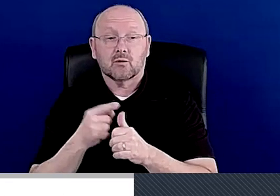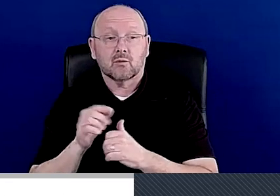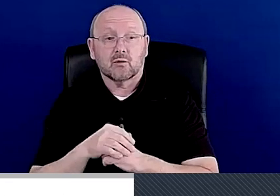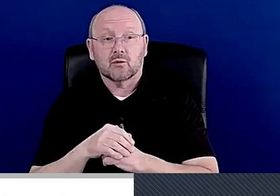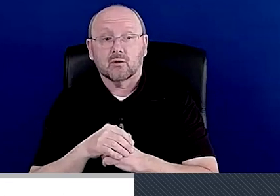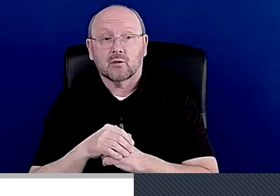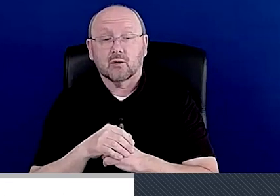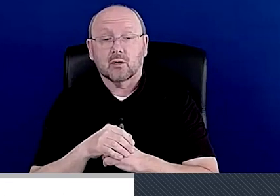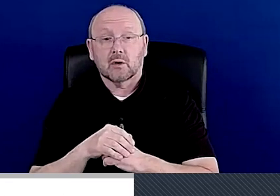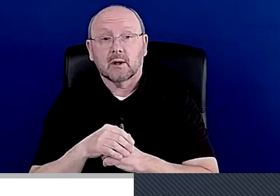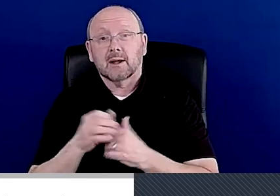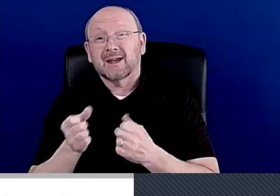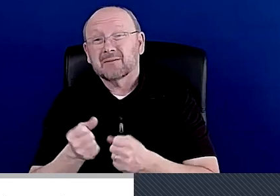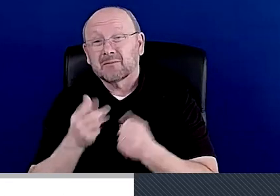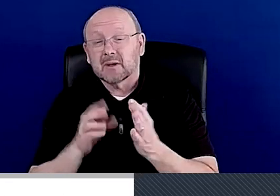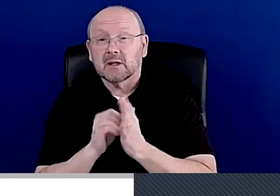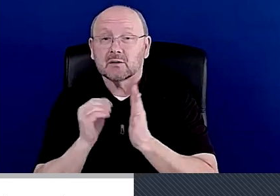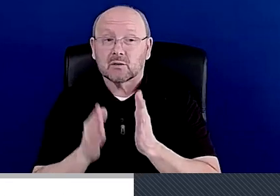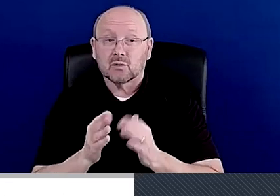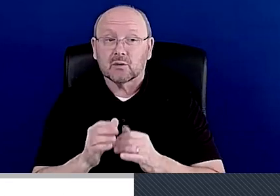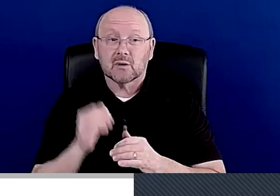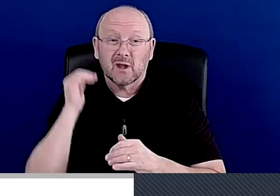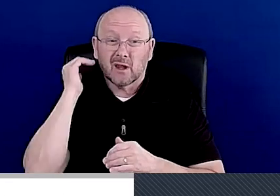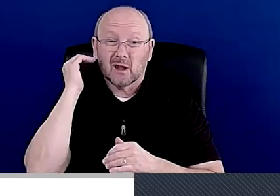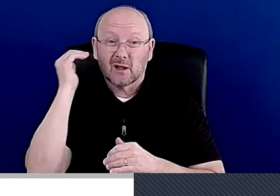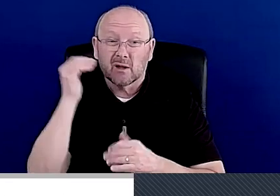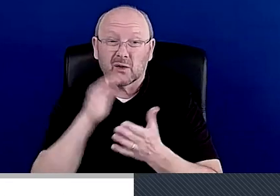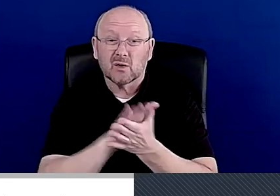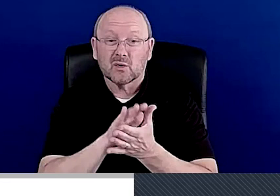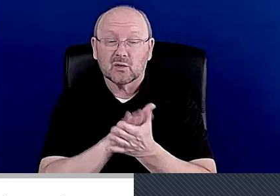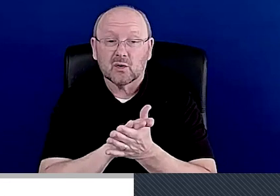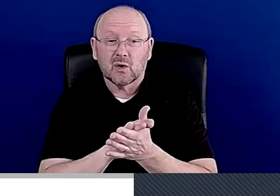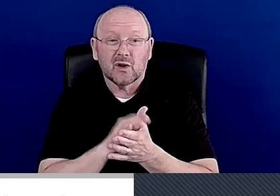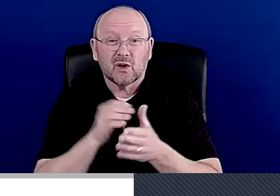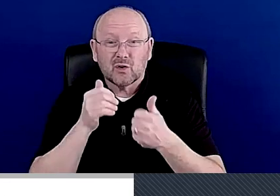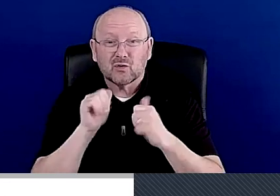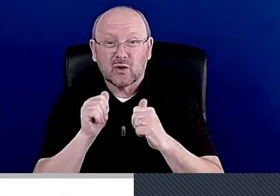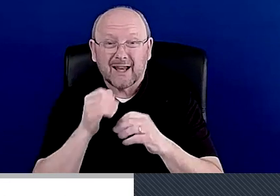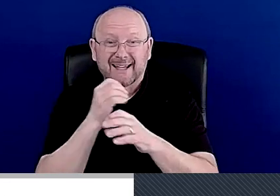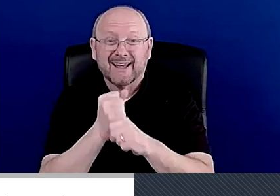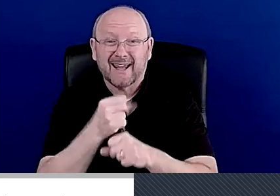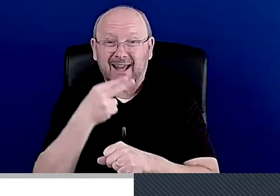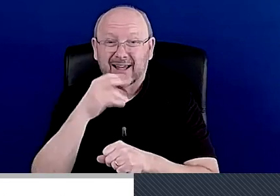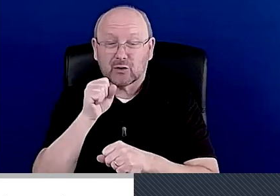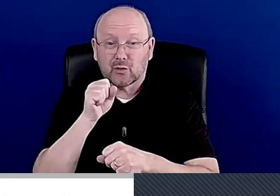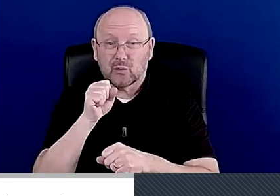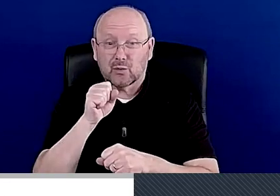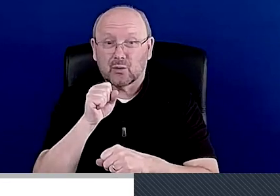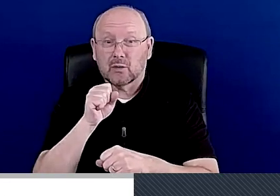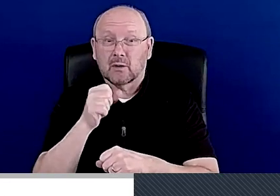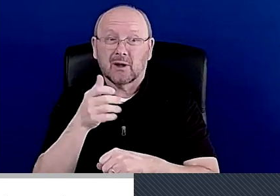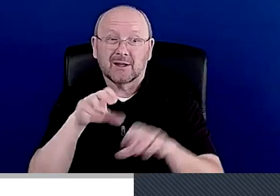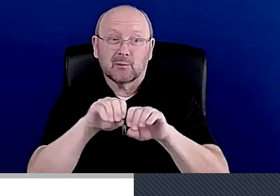is many of those students at the adult school, they're there getting their high school diploma or equivalency, which what a lot of